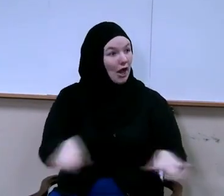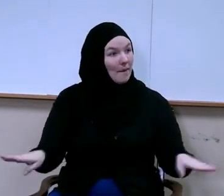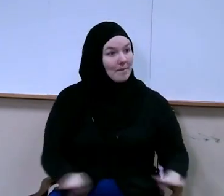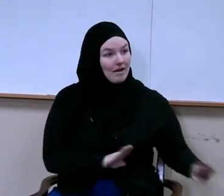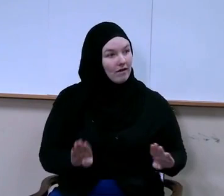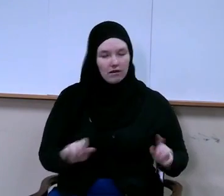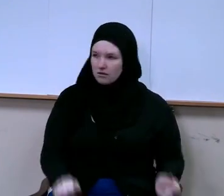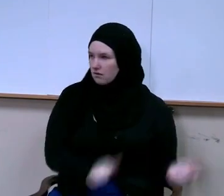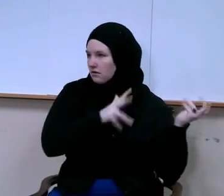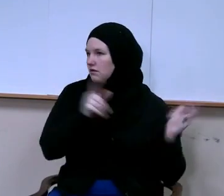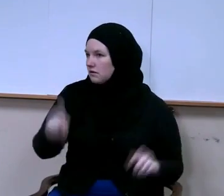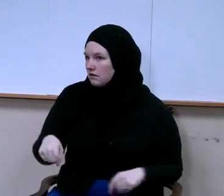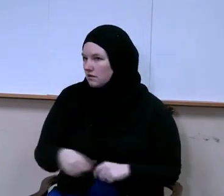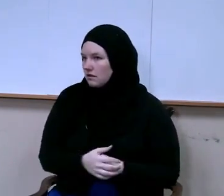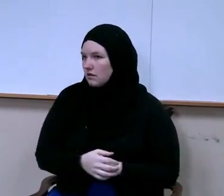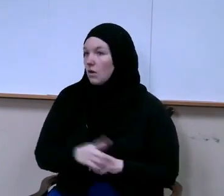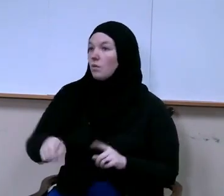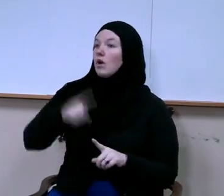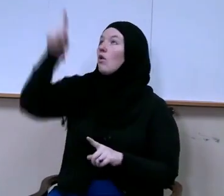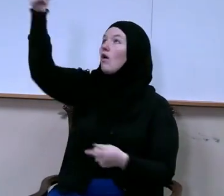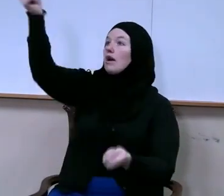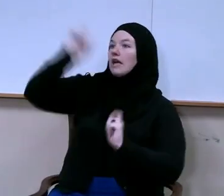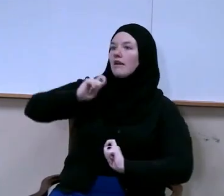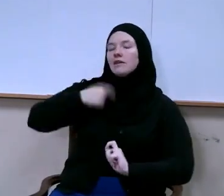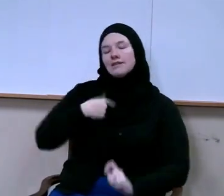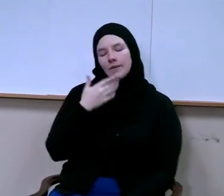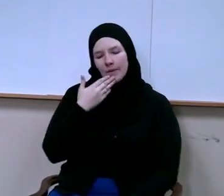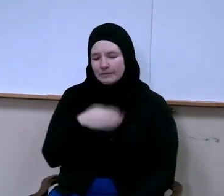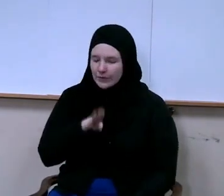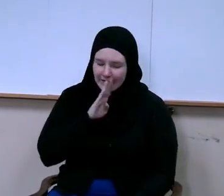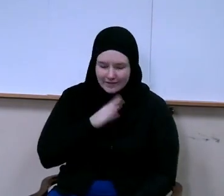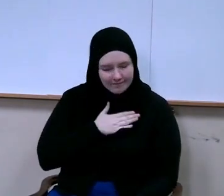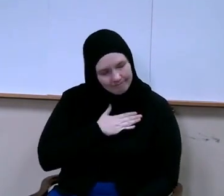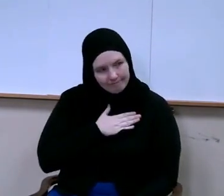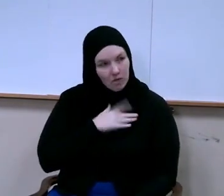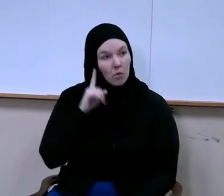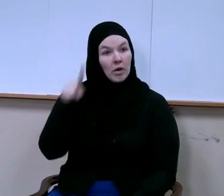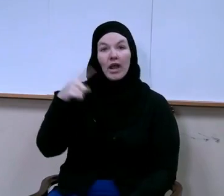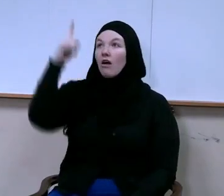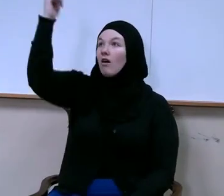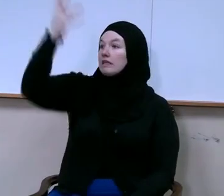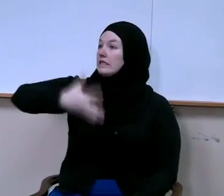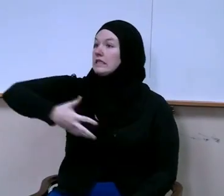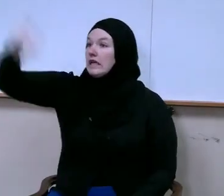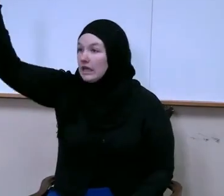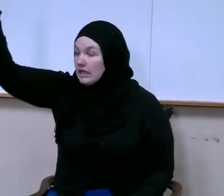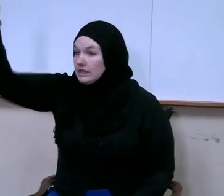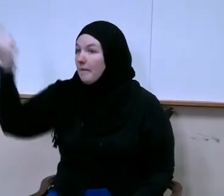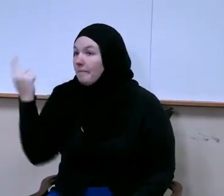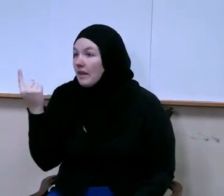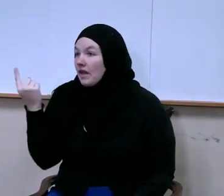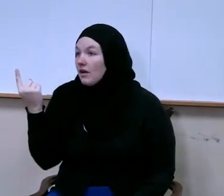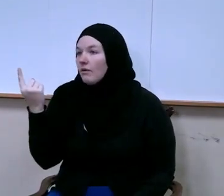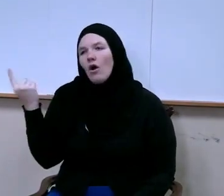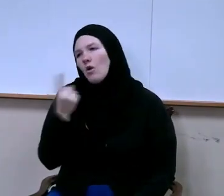with Allah subhanahu wa ta'ala, that when He gives, we say Alhamdulillah. When He takes away, we also